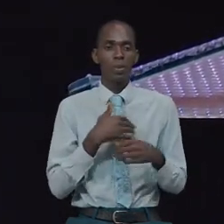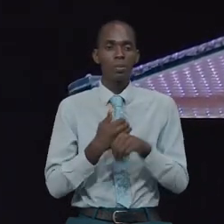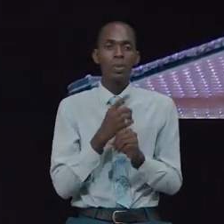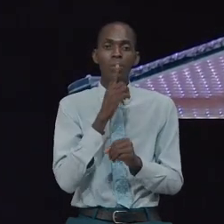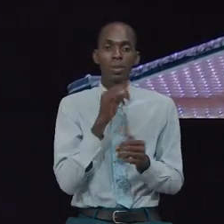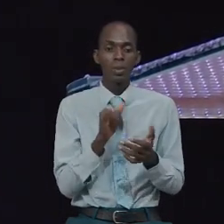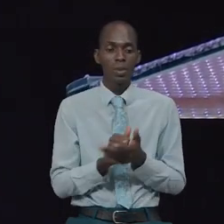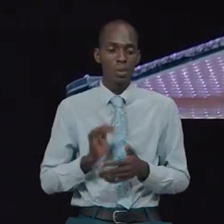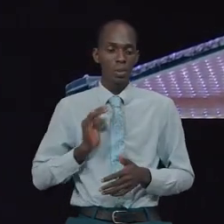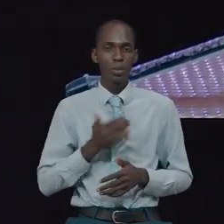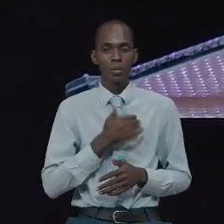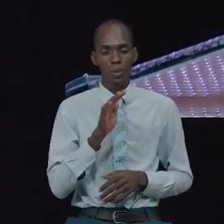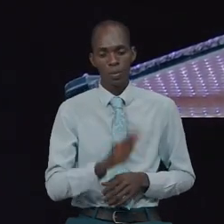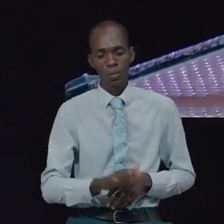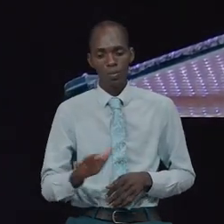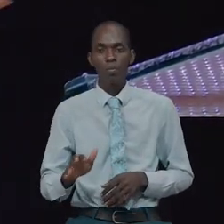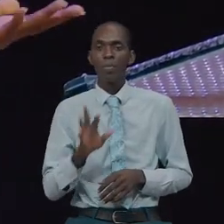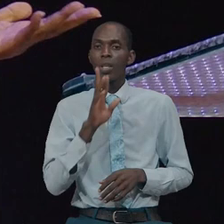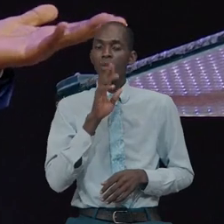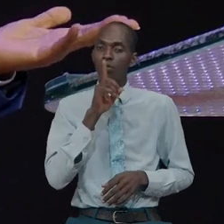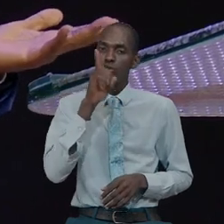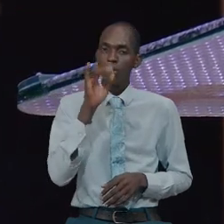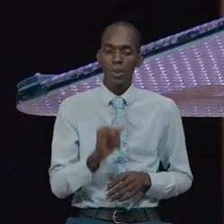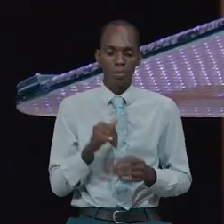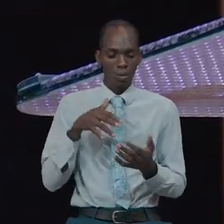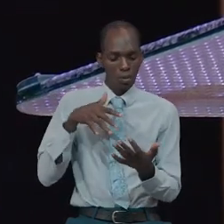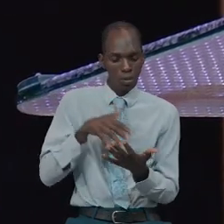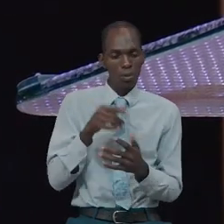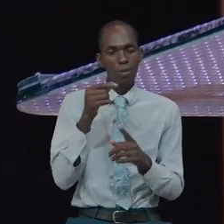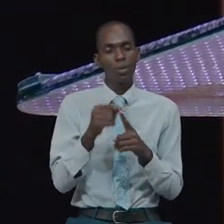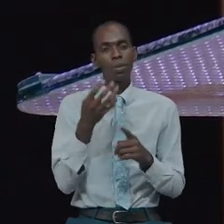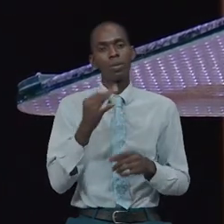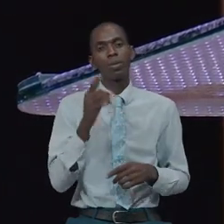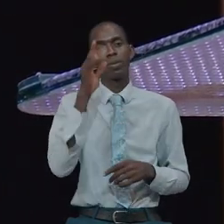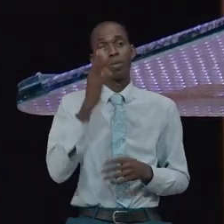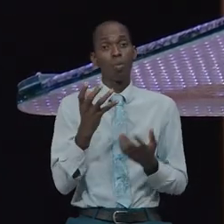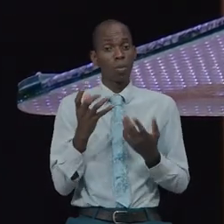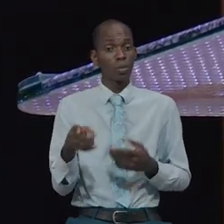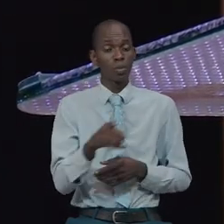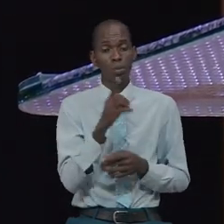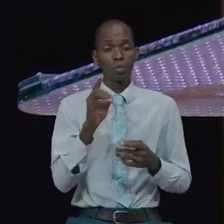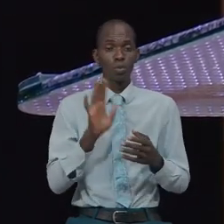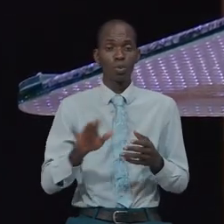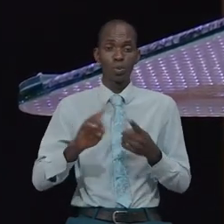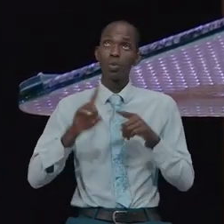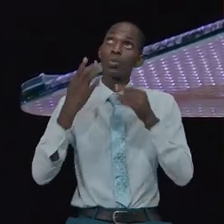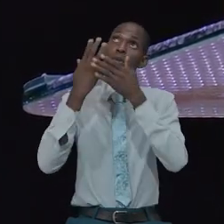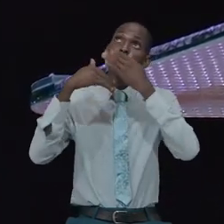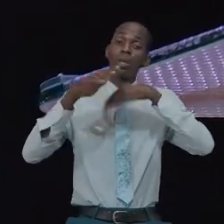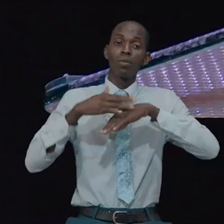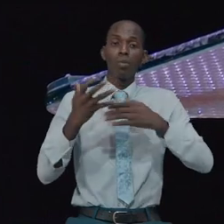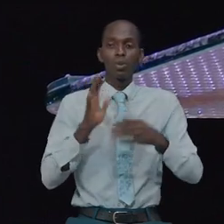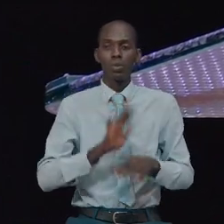our children actually study the Word of God. You want them to get to heaven. You want them to